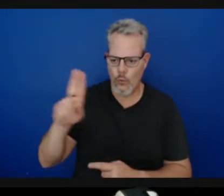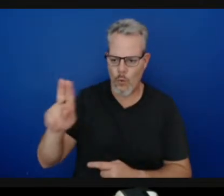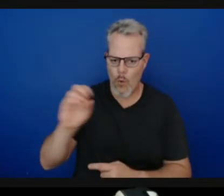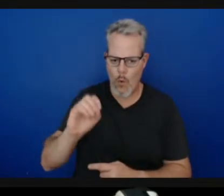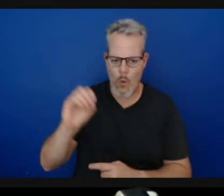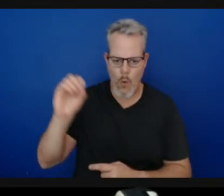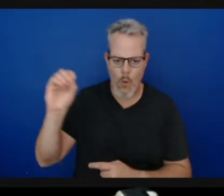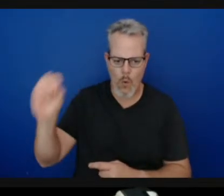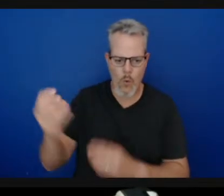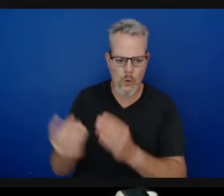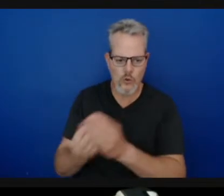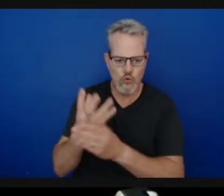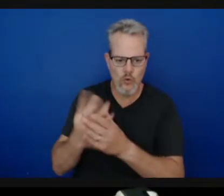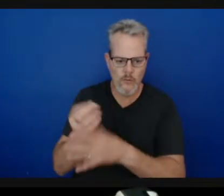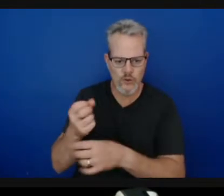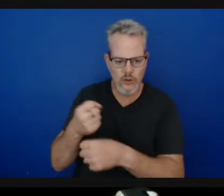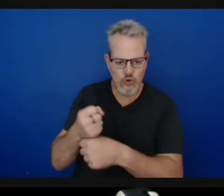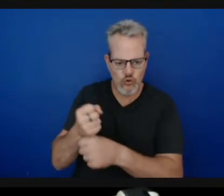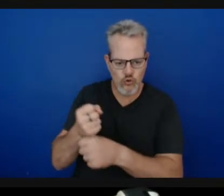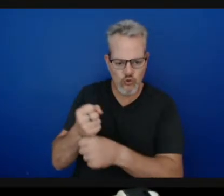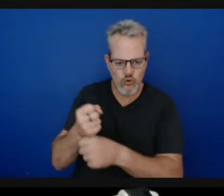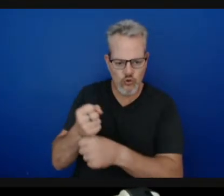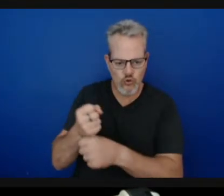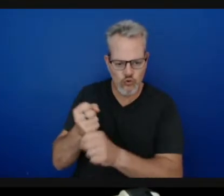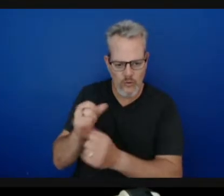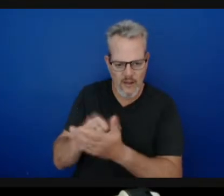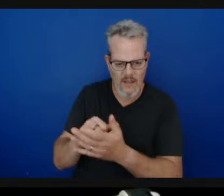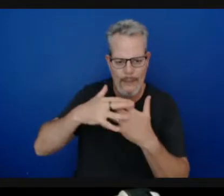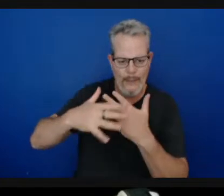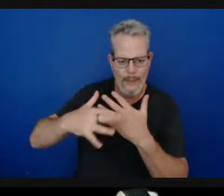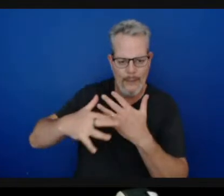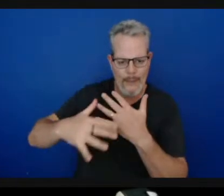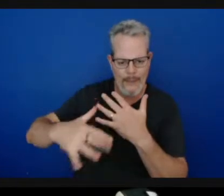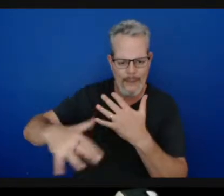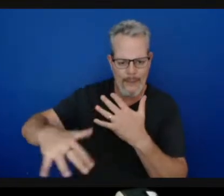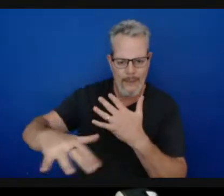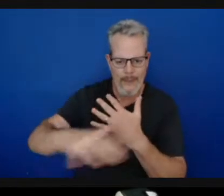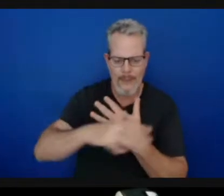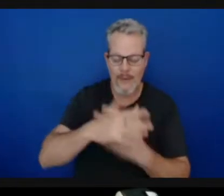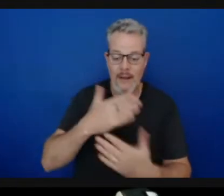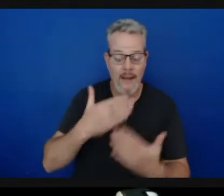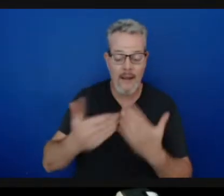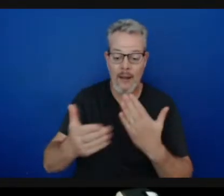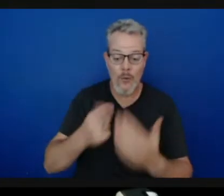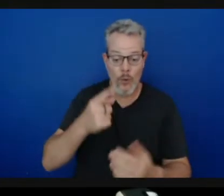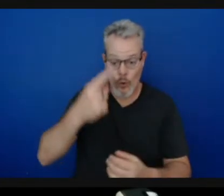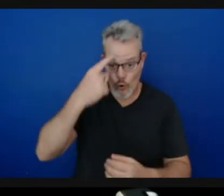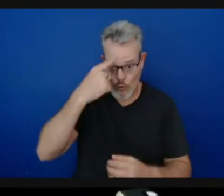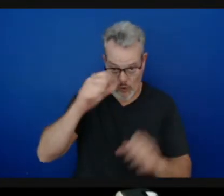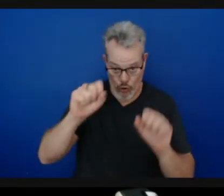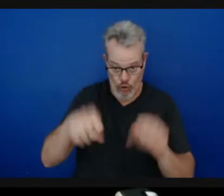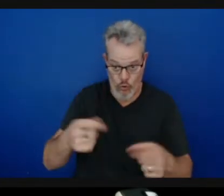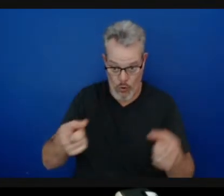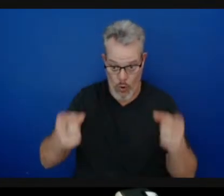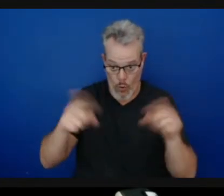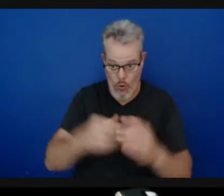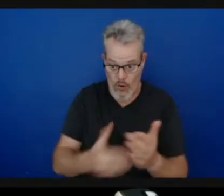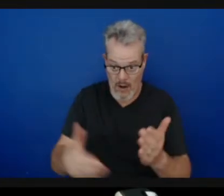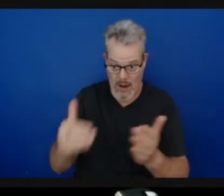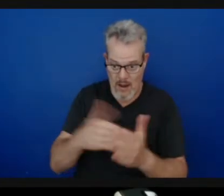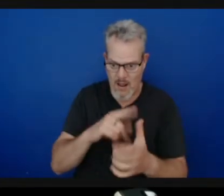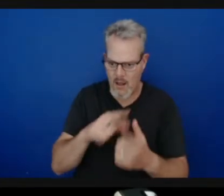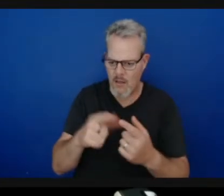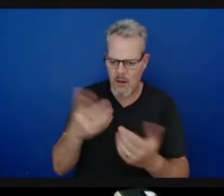Pu'u'o eruption created that lava flow that flowed for 35 years. Anyhow, do you think that could occur again, and what would need to start